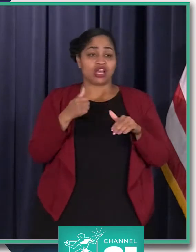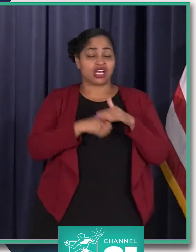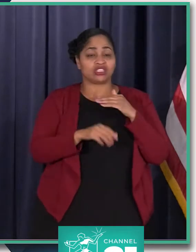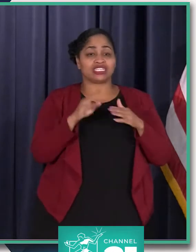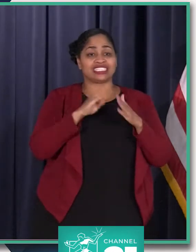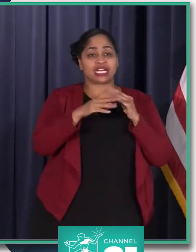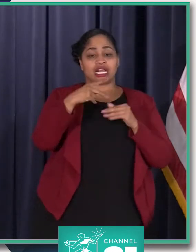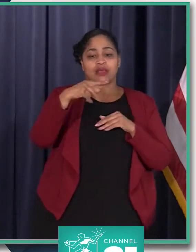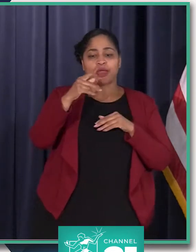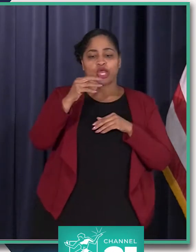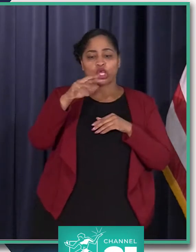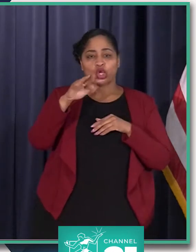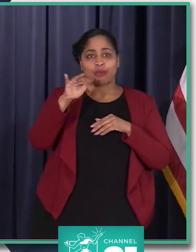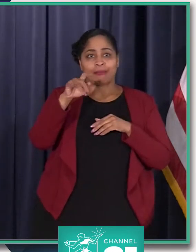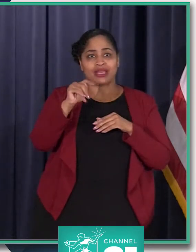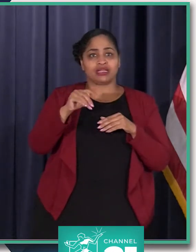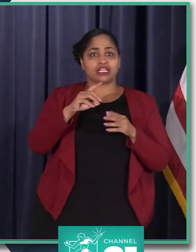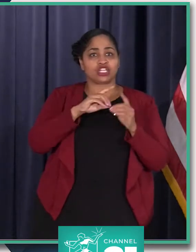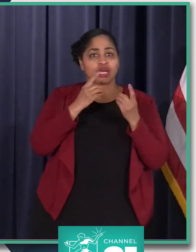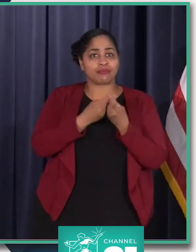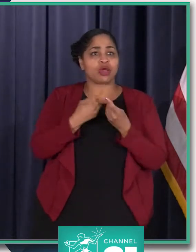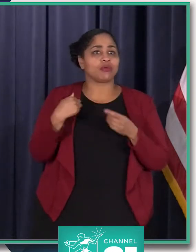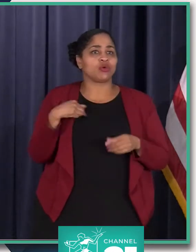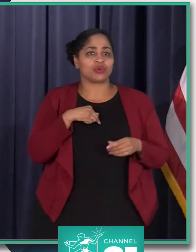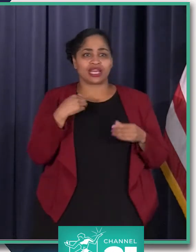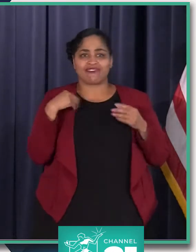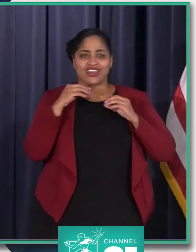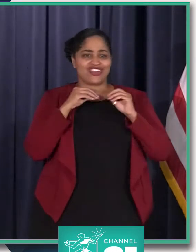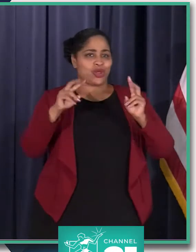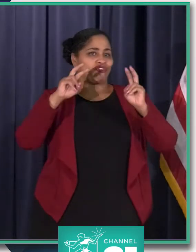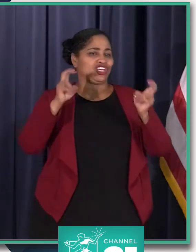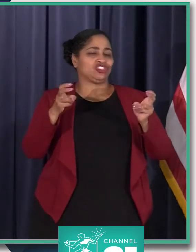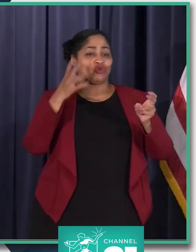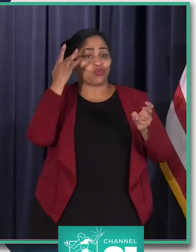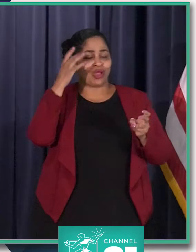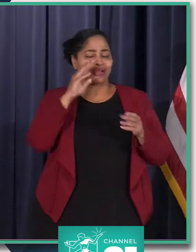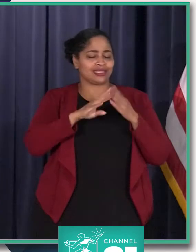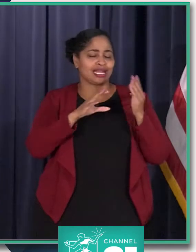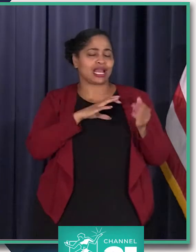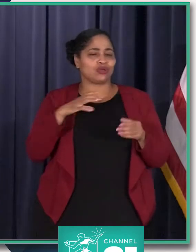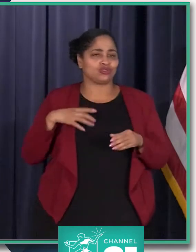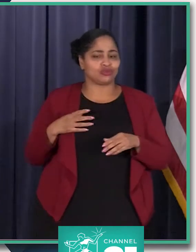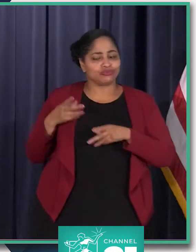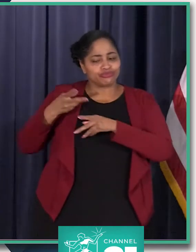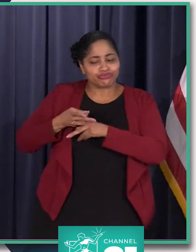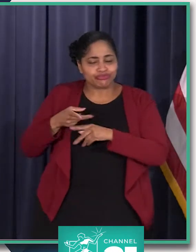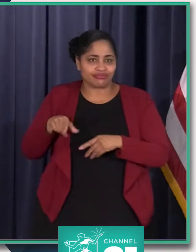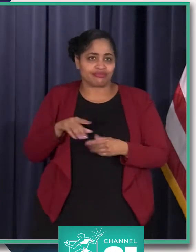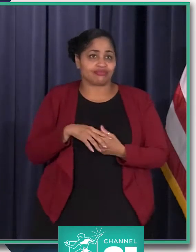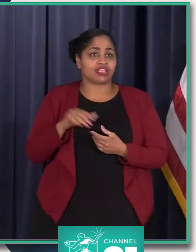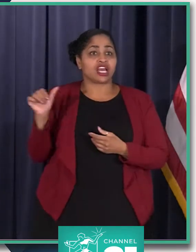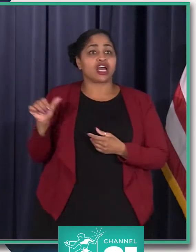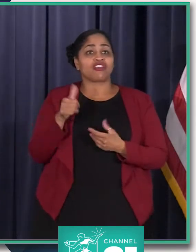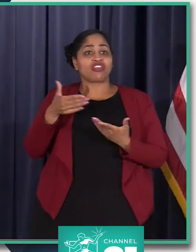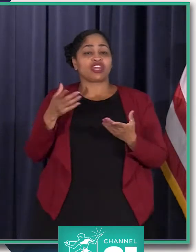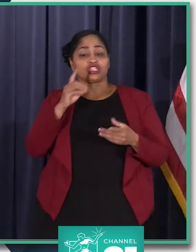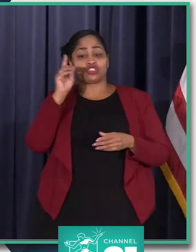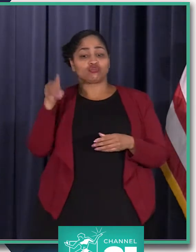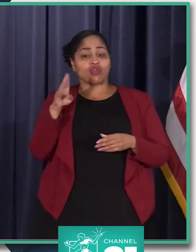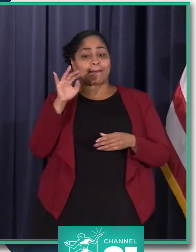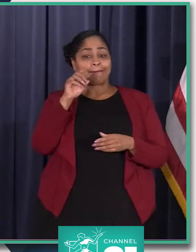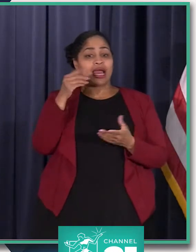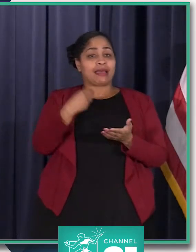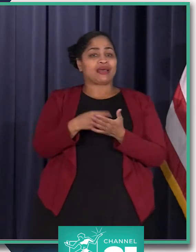procurement department, overseen by city council. We have had no issues. Here's the other thing. With Detroit bond money, we can